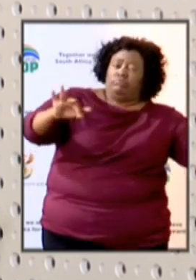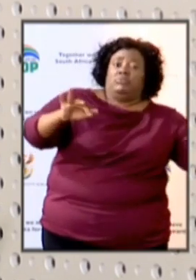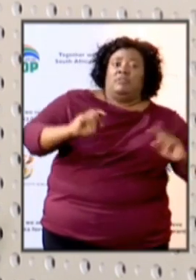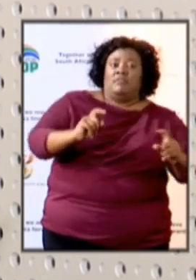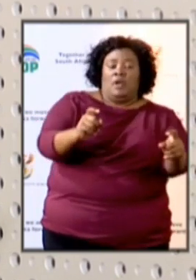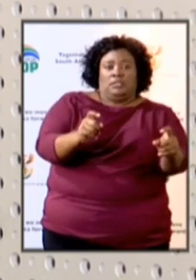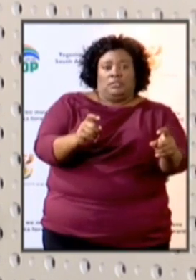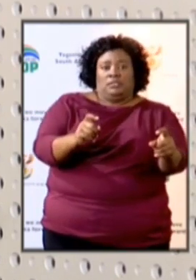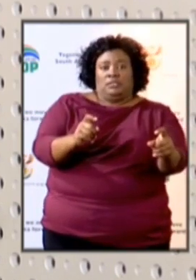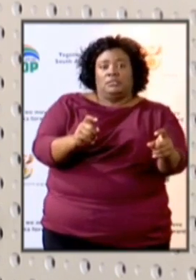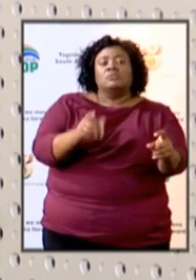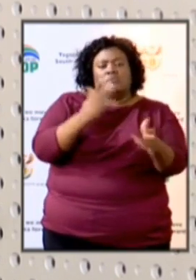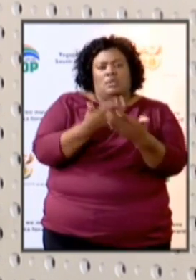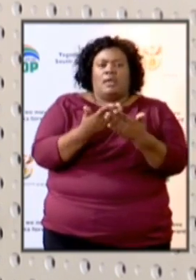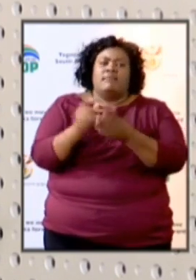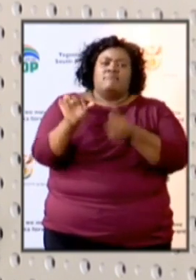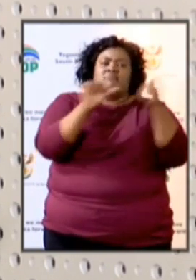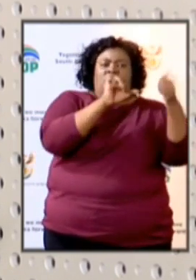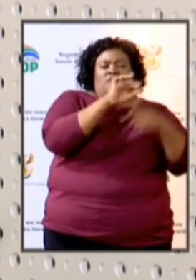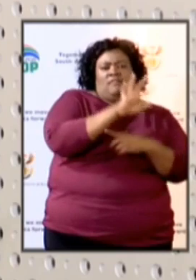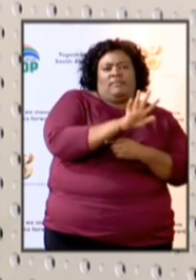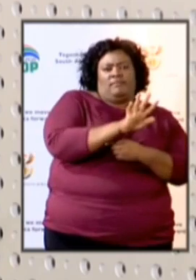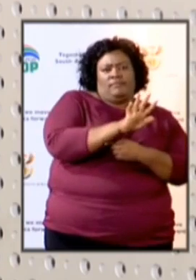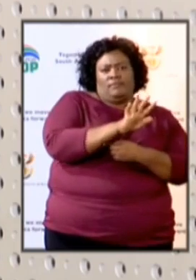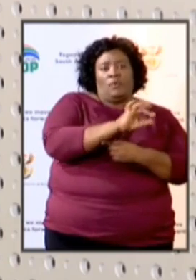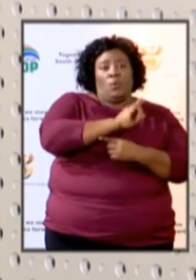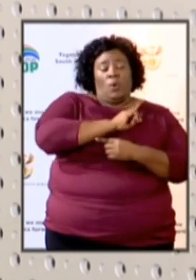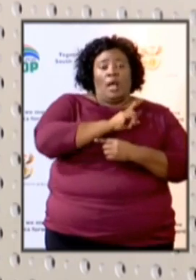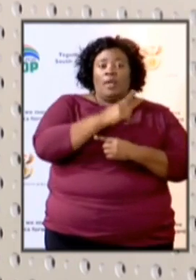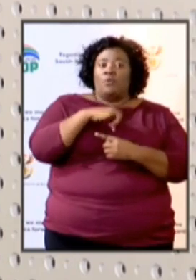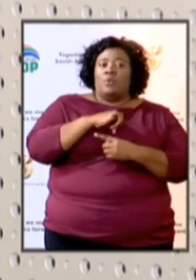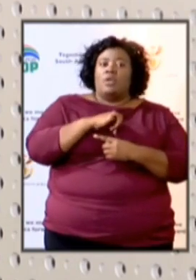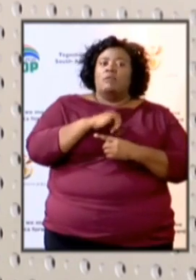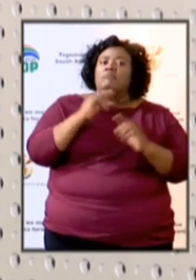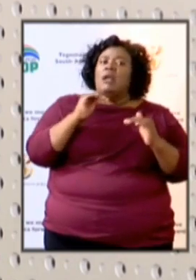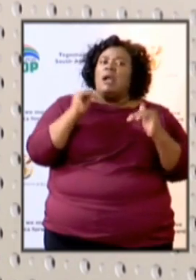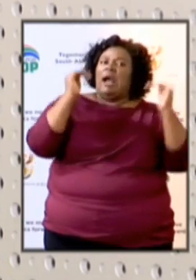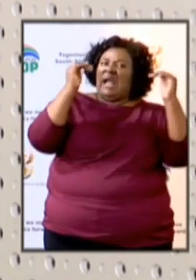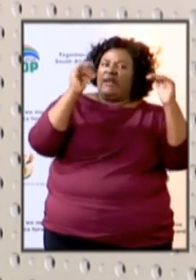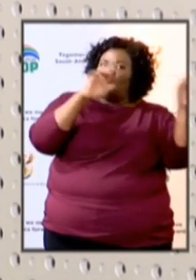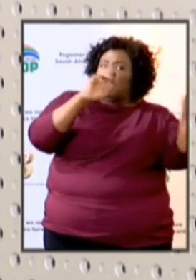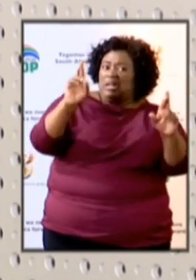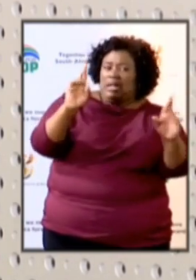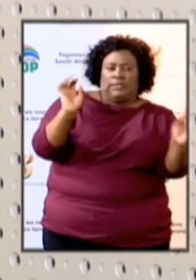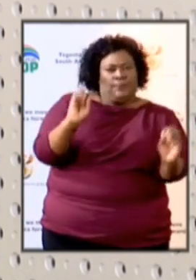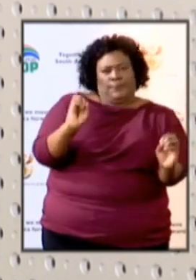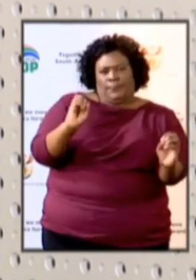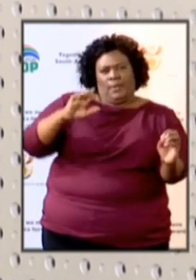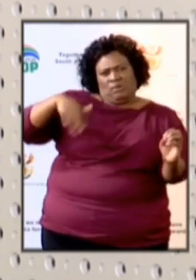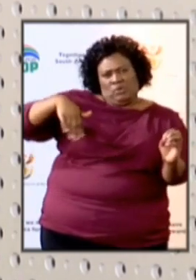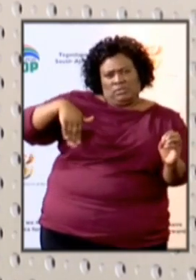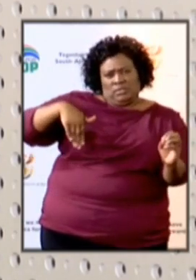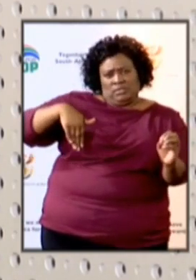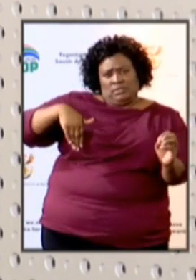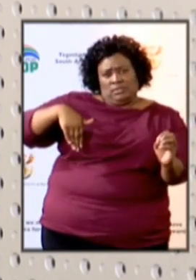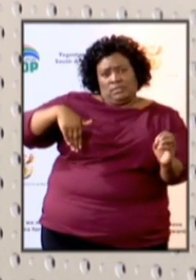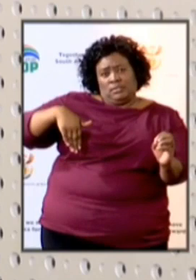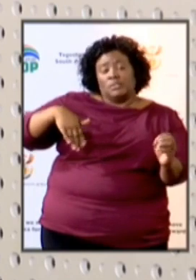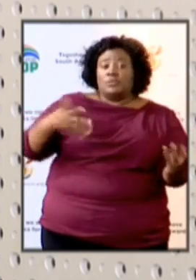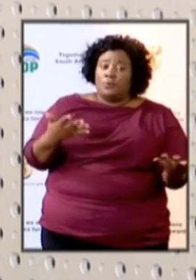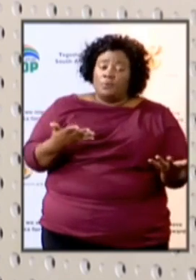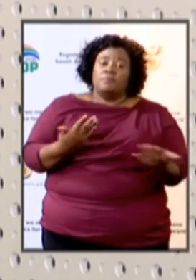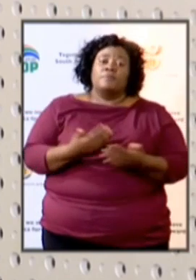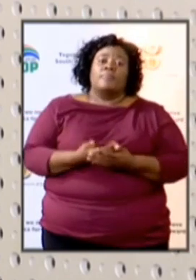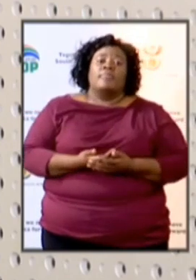we say we are at a point of high readiness everywhere. So that might,